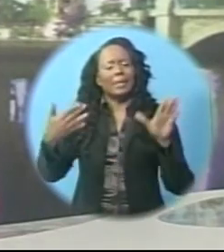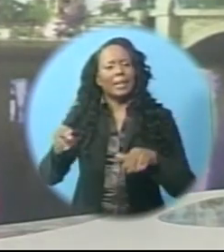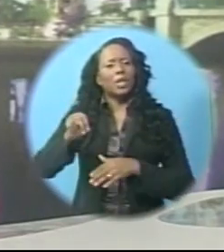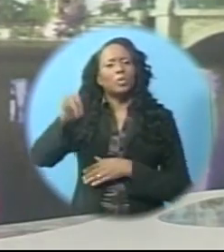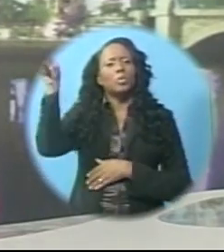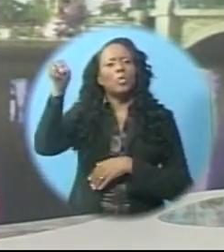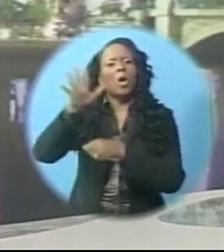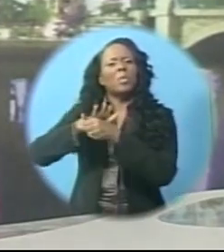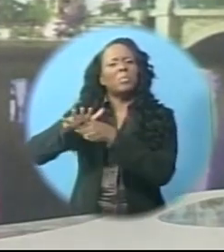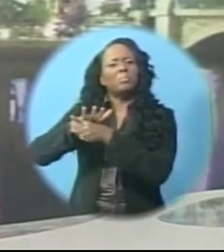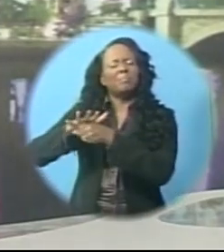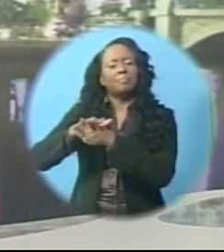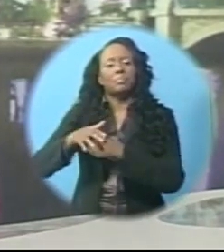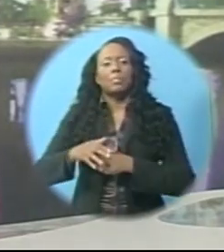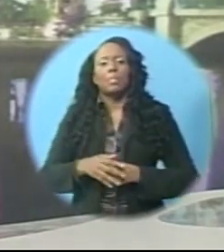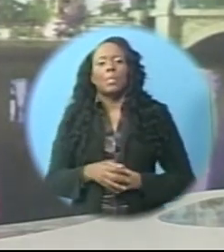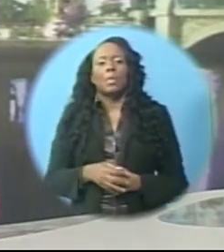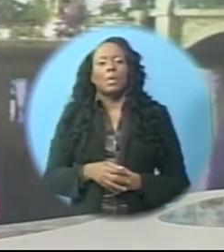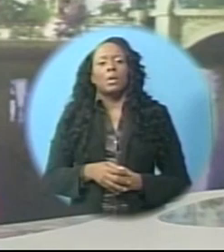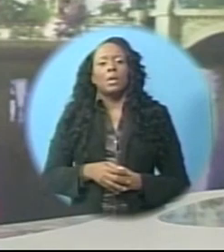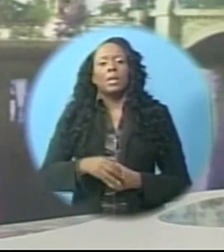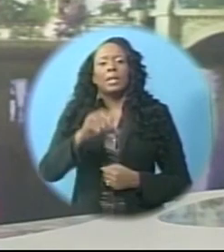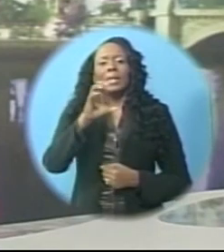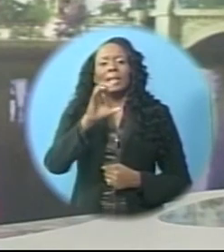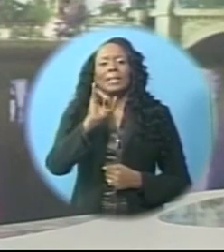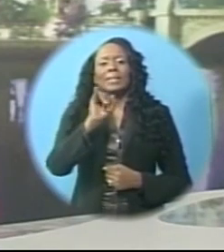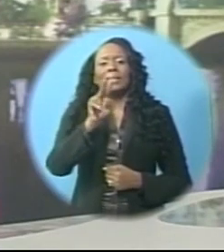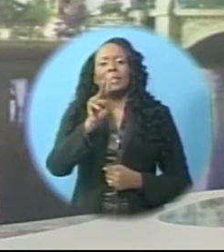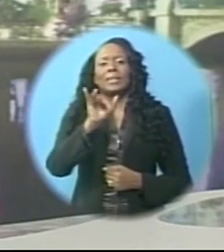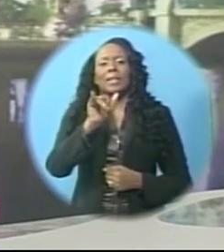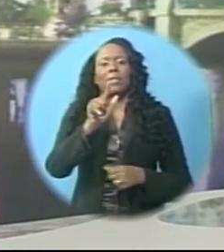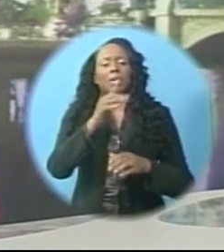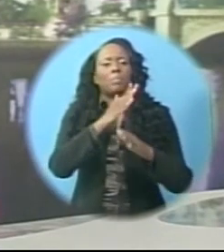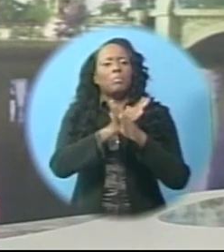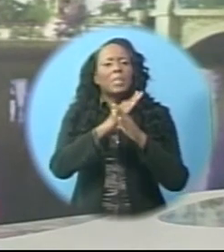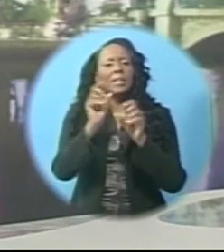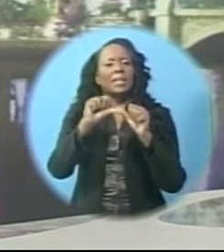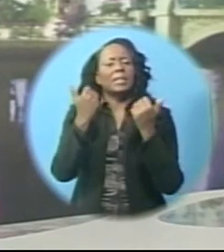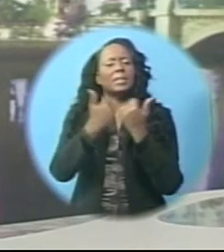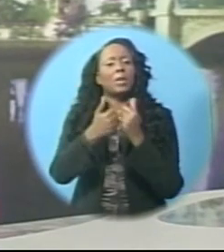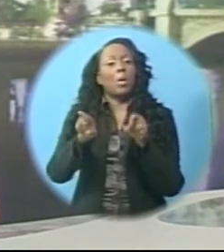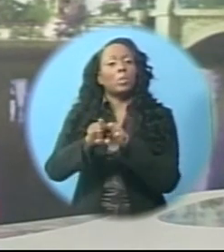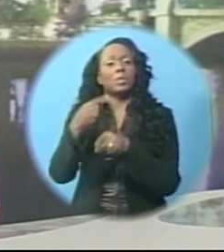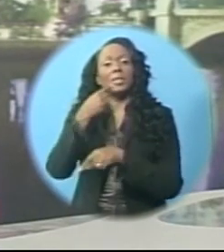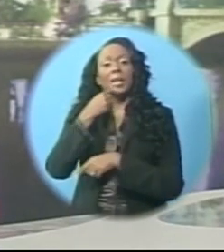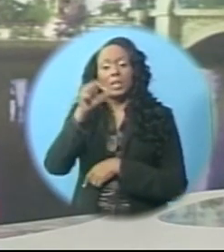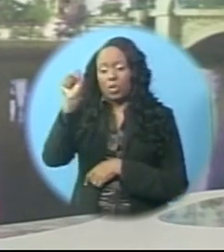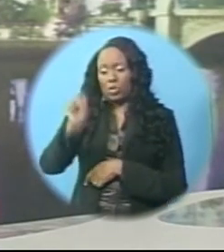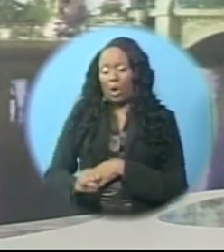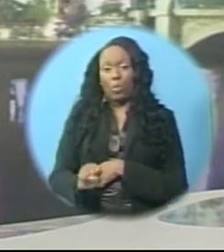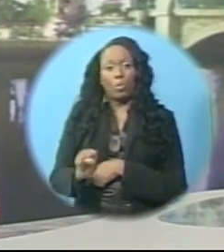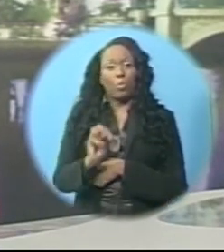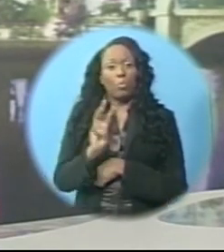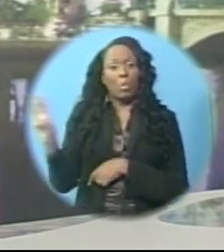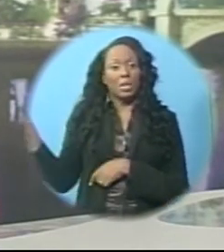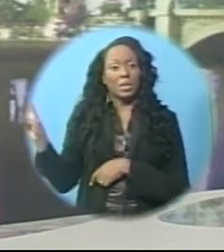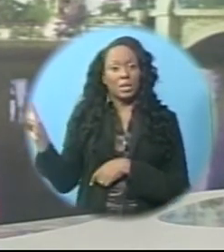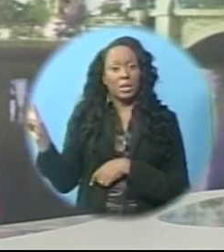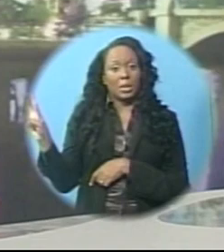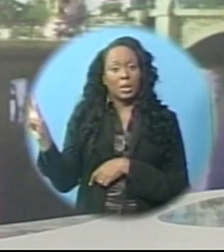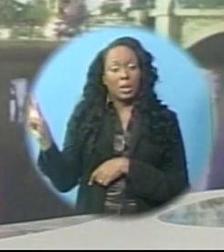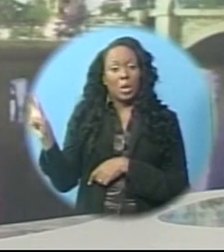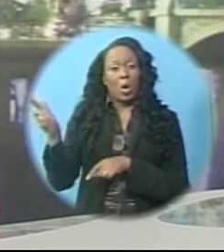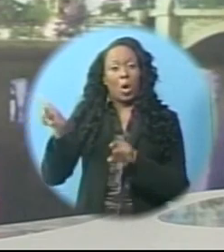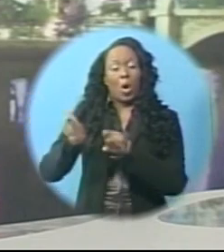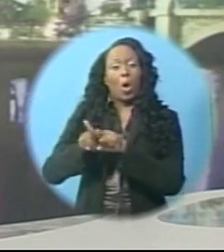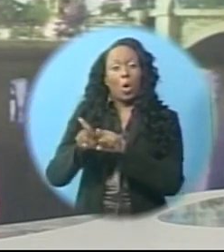provinces. The Interior Ministry and the Civil Protection Agency also report flooding in the southwestern peninsula hit by Hurricane